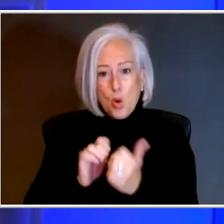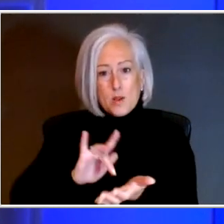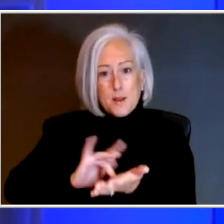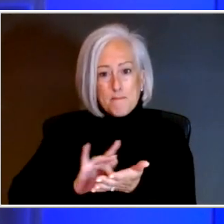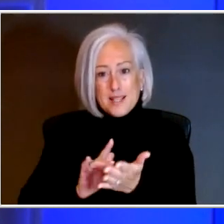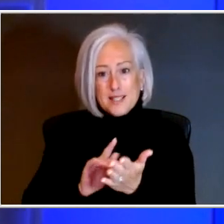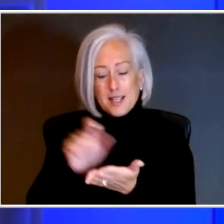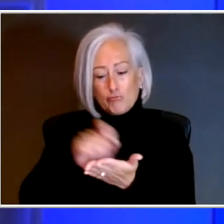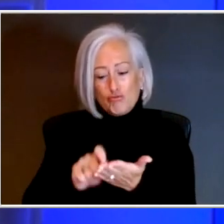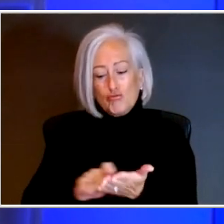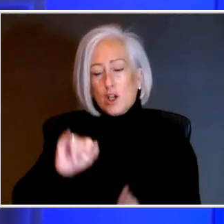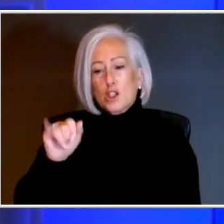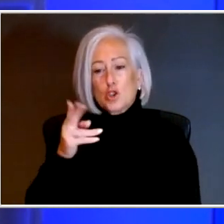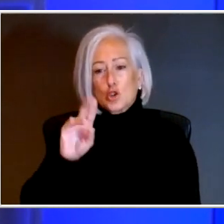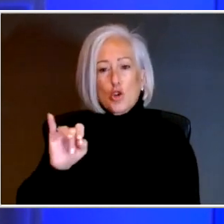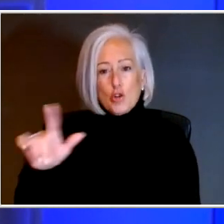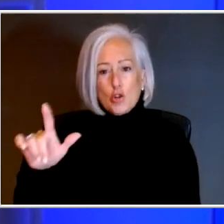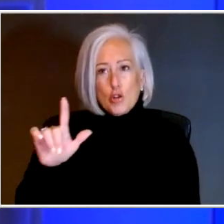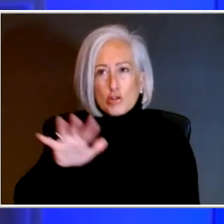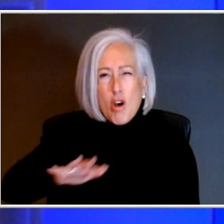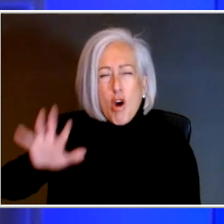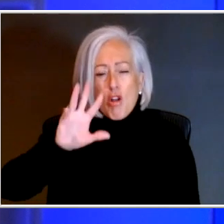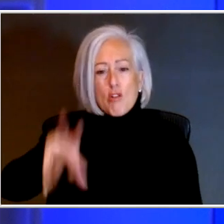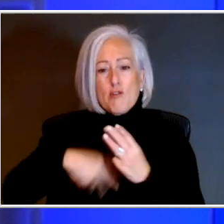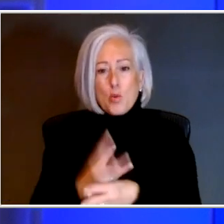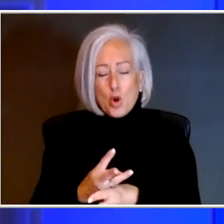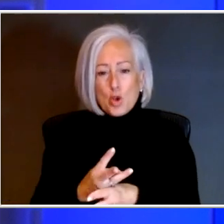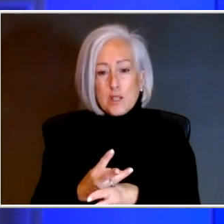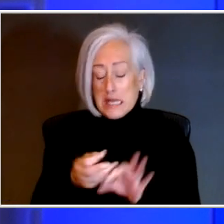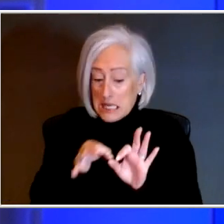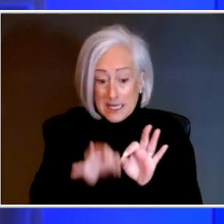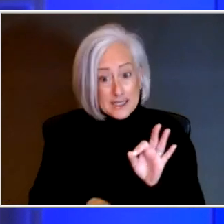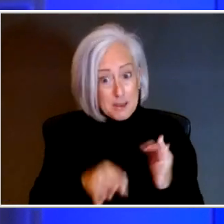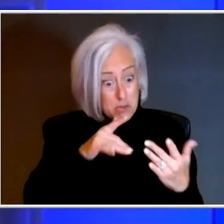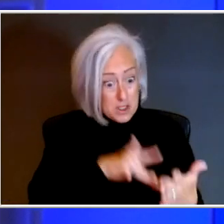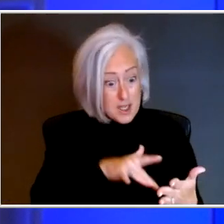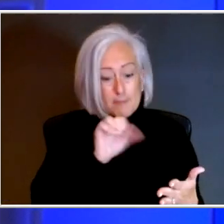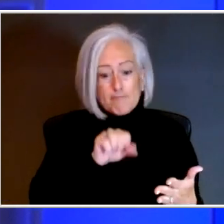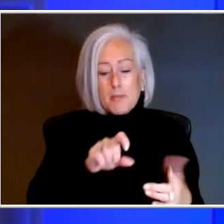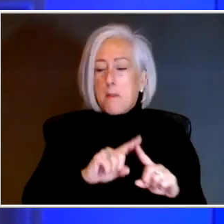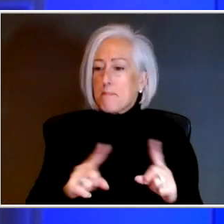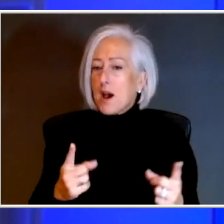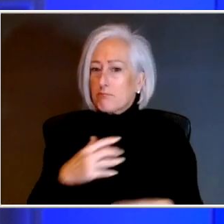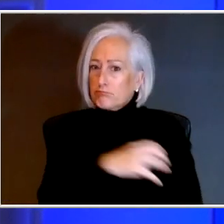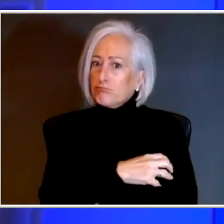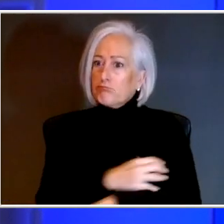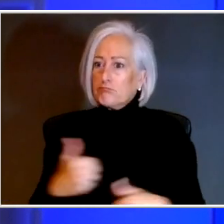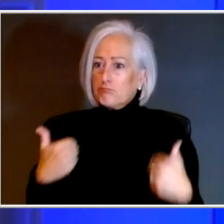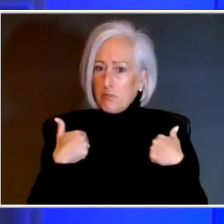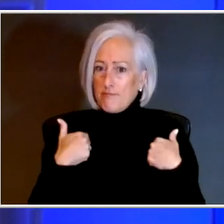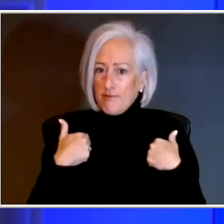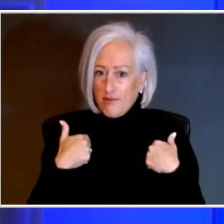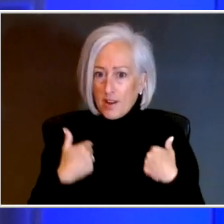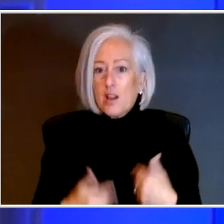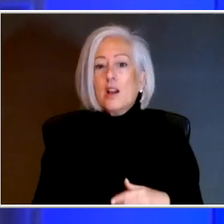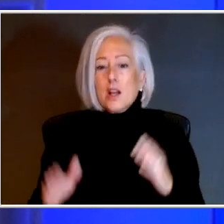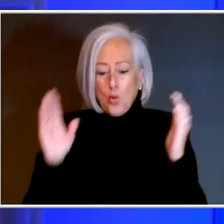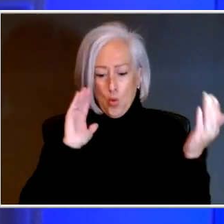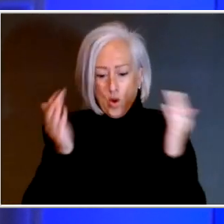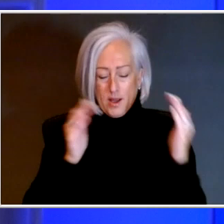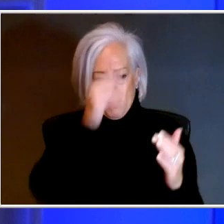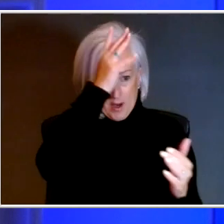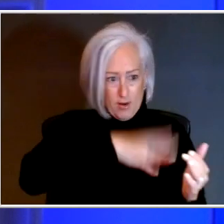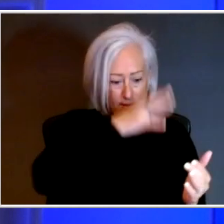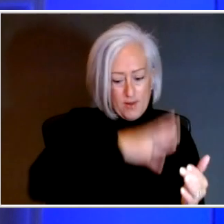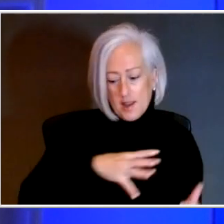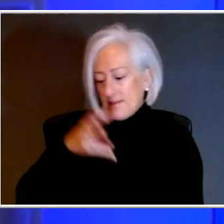And they took a look. It was a really simplistic study, but a very powerful one. And then it took a look at the number of female versus male participants across all studies in those